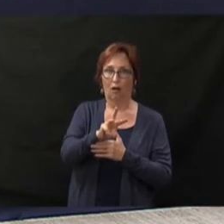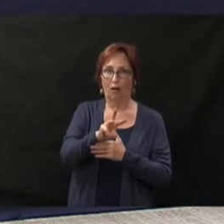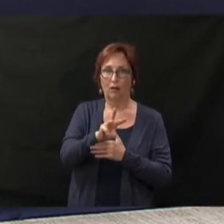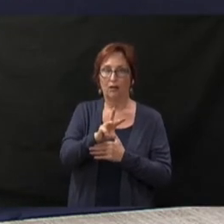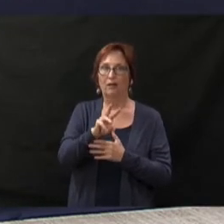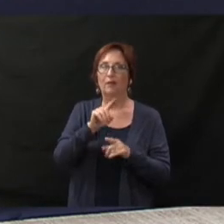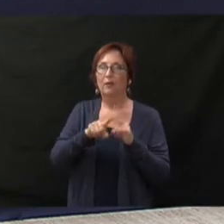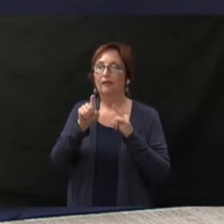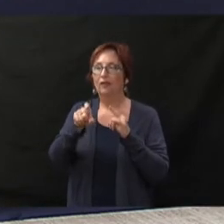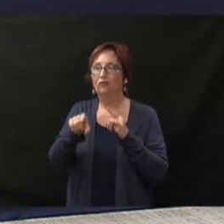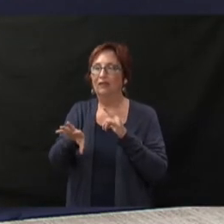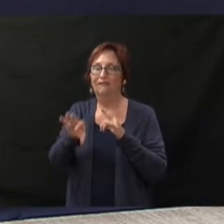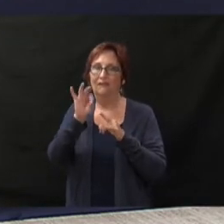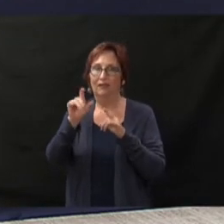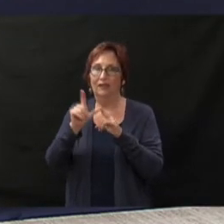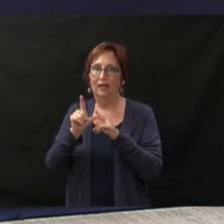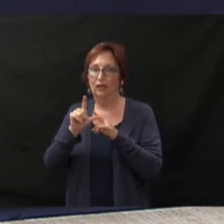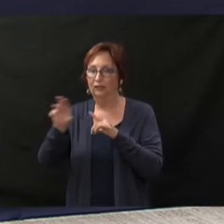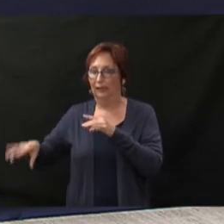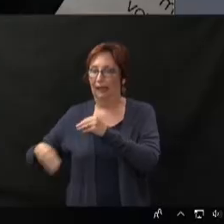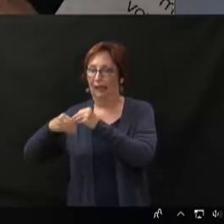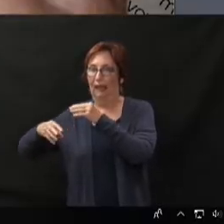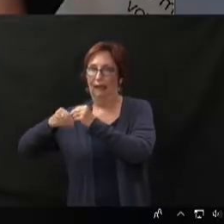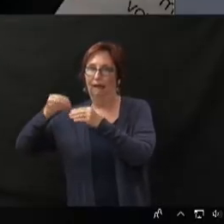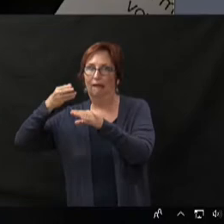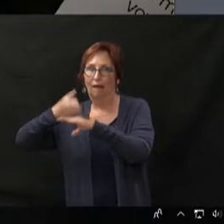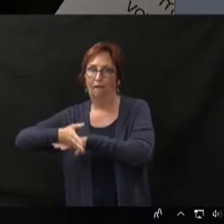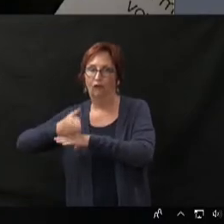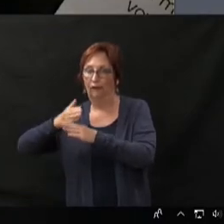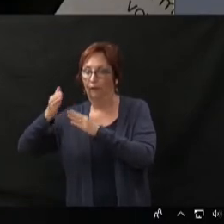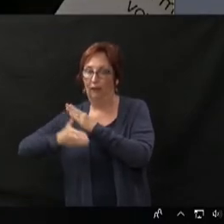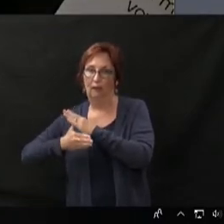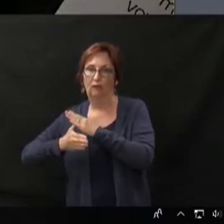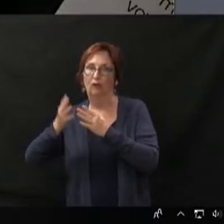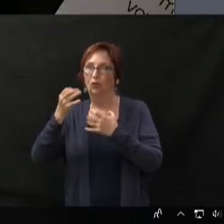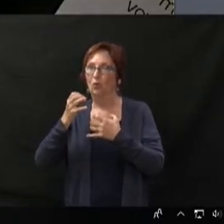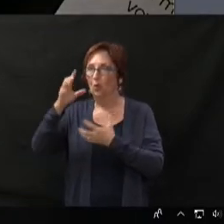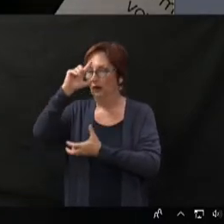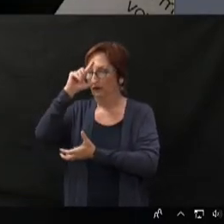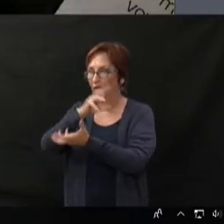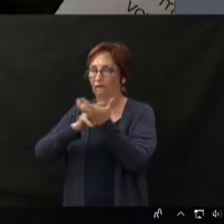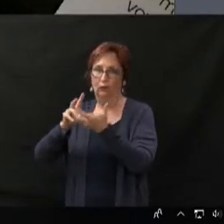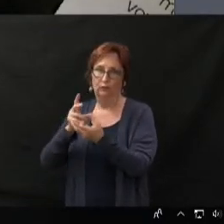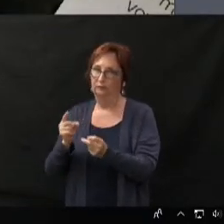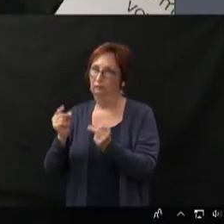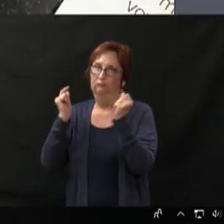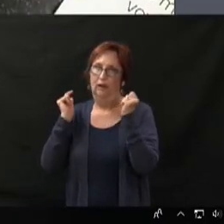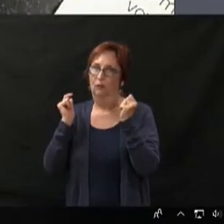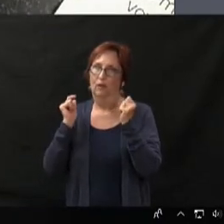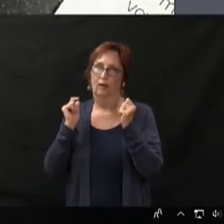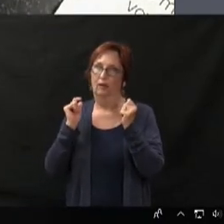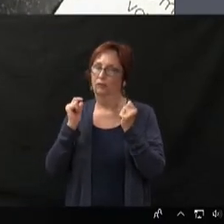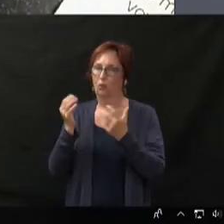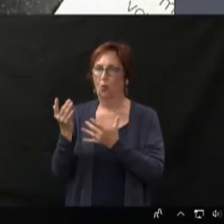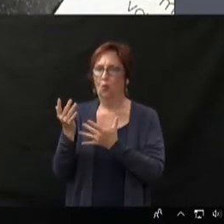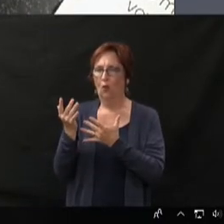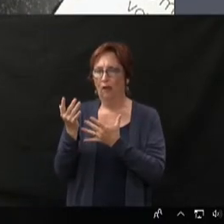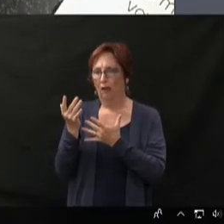those letters to put after it. So that's why that's there. We don't want to muddy the waters too much.